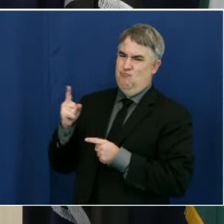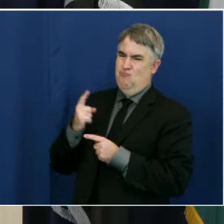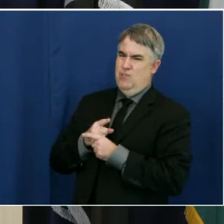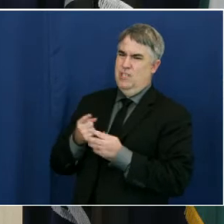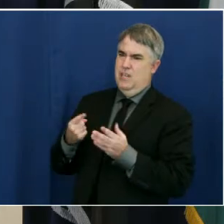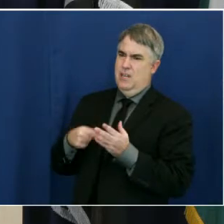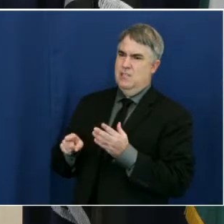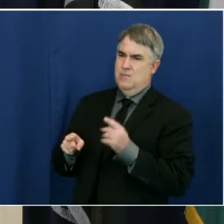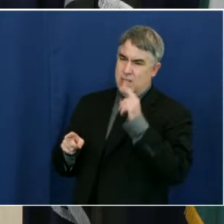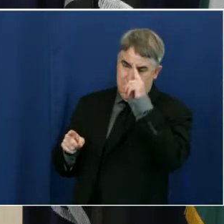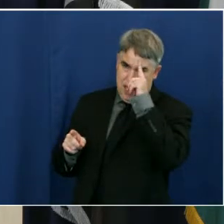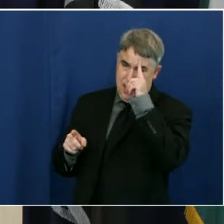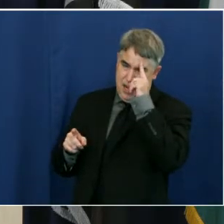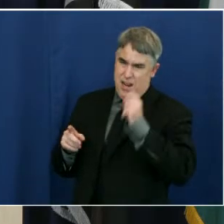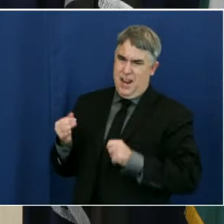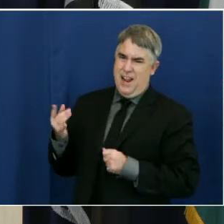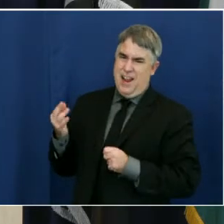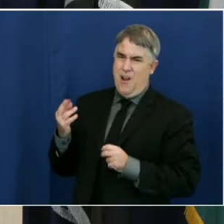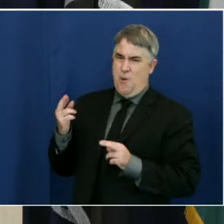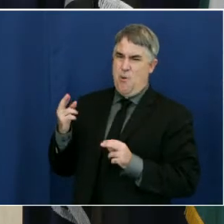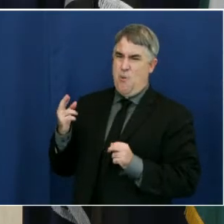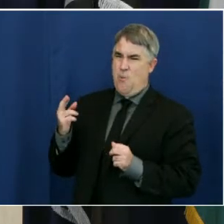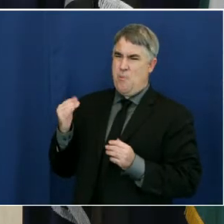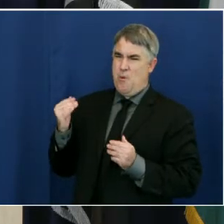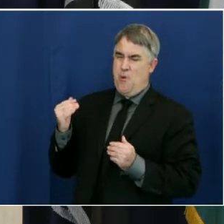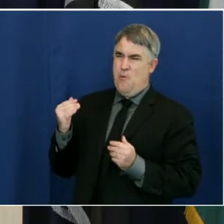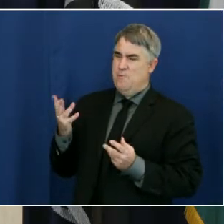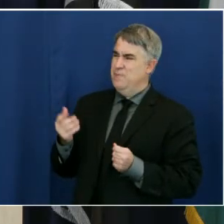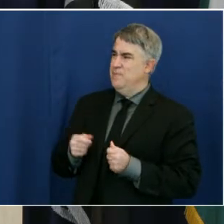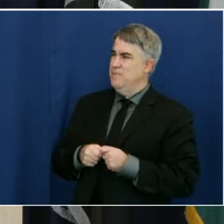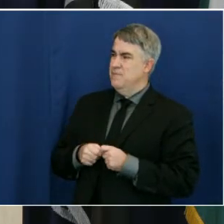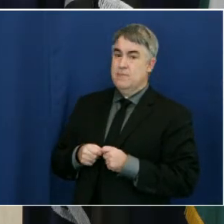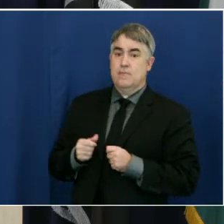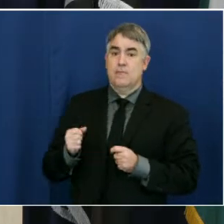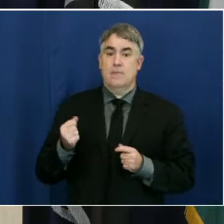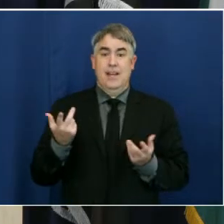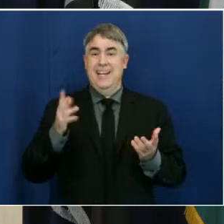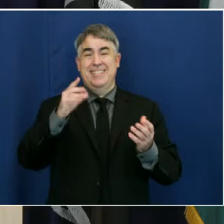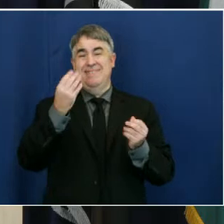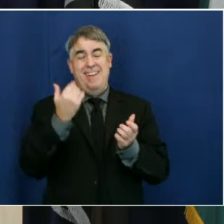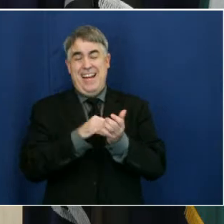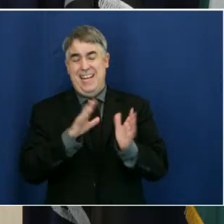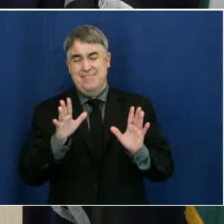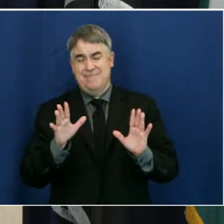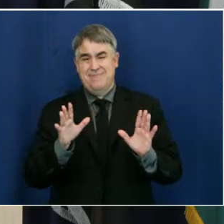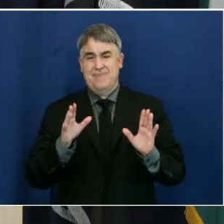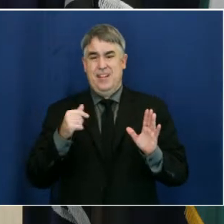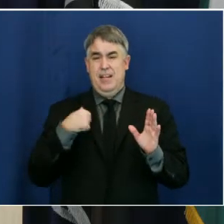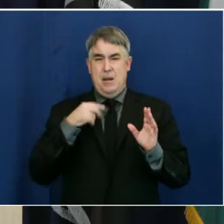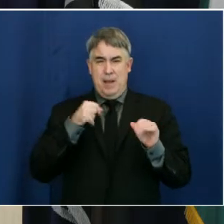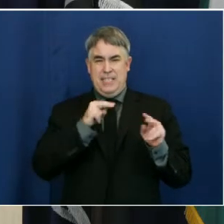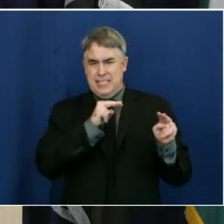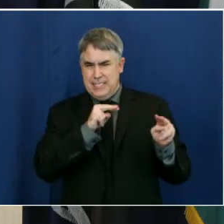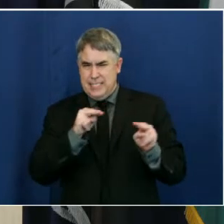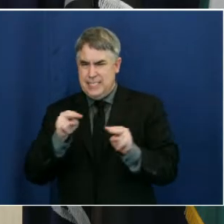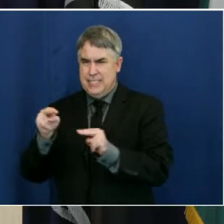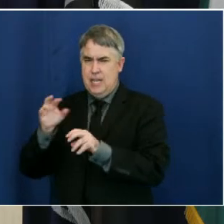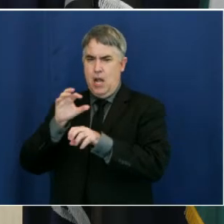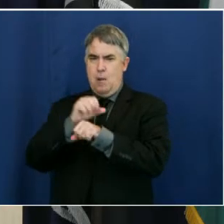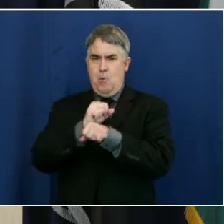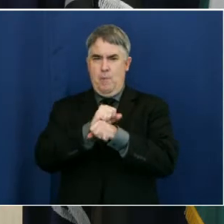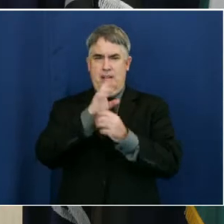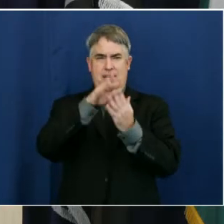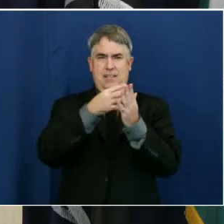We hope, but again, we have to really look at the appointment-based system. And I think when we start to have some slack